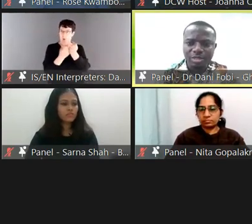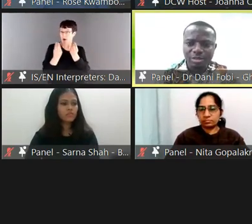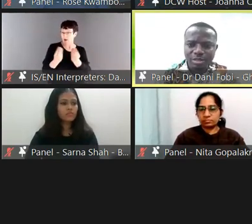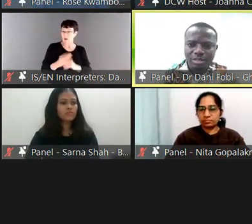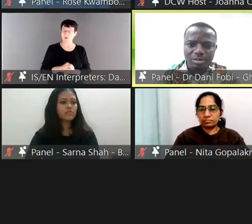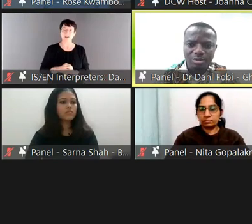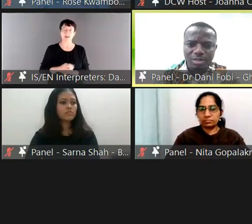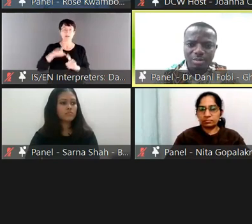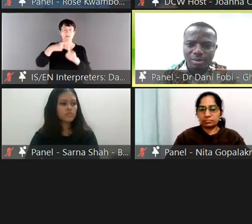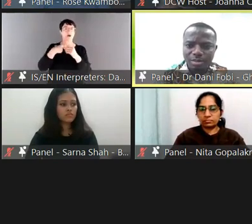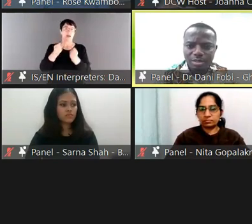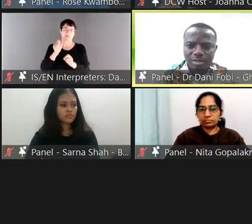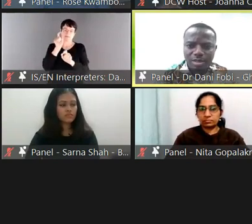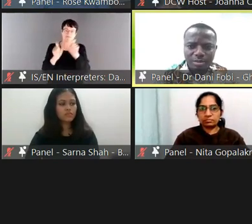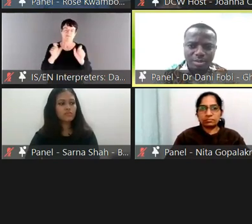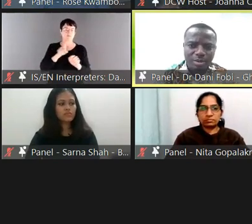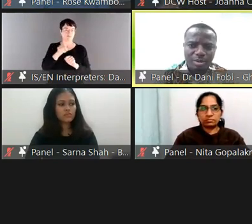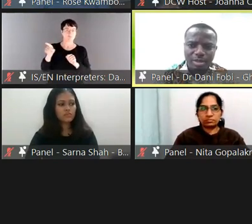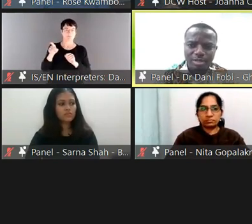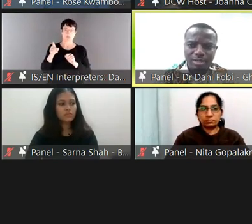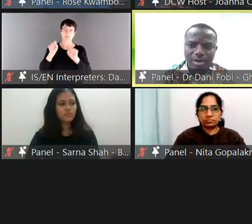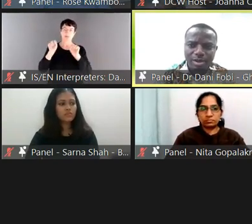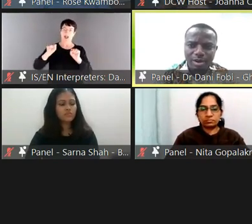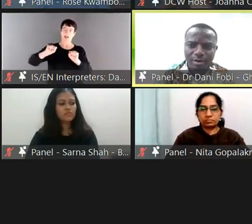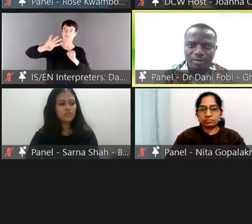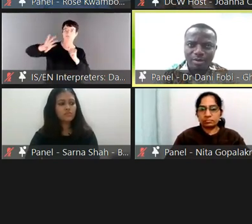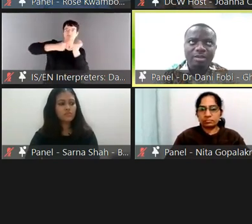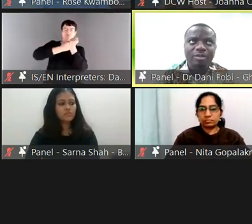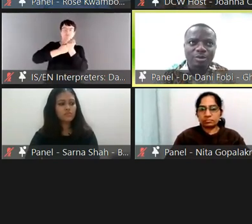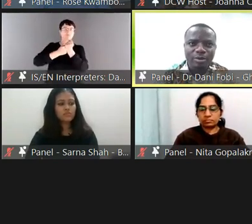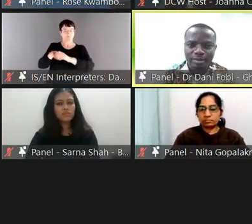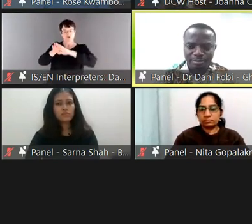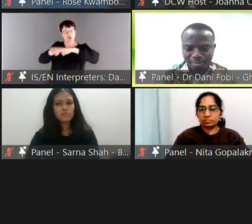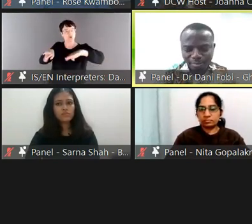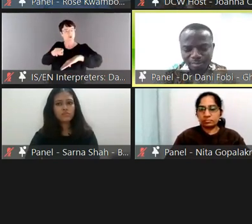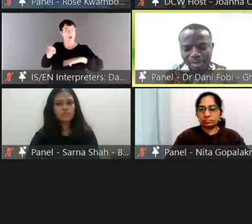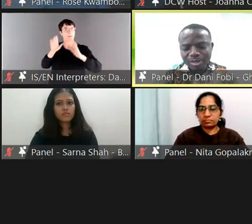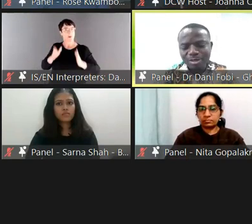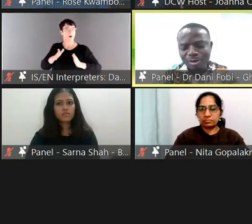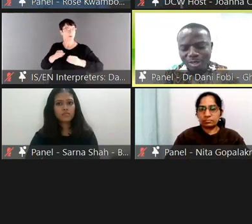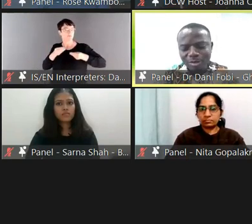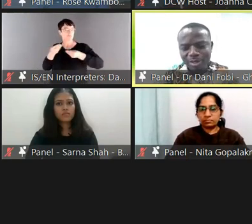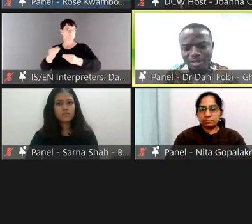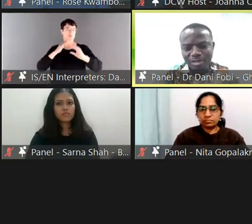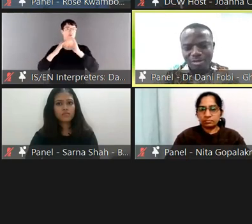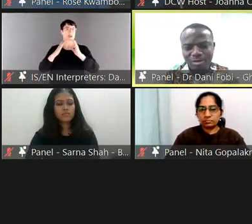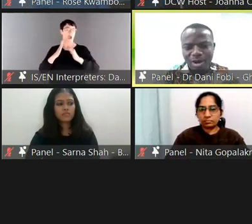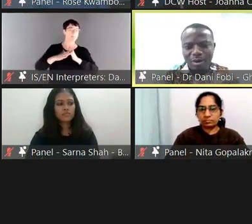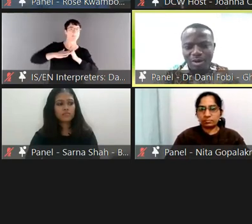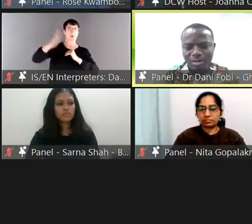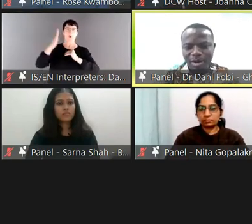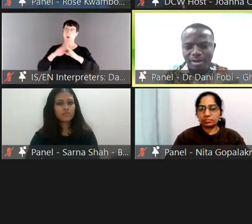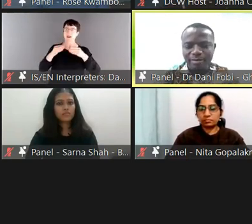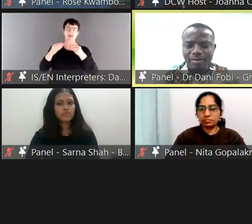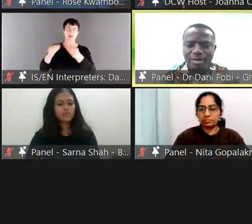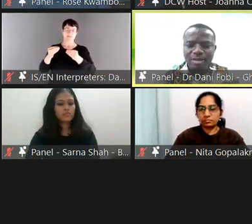create resources that could support the language and communication of the children. So what we did through our